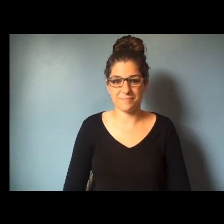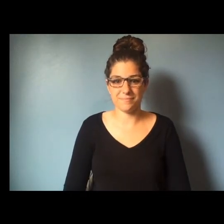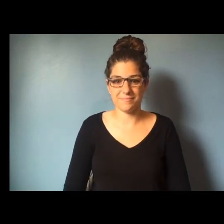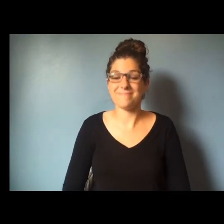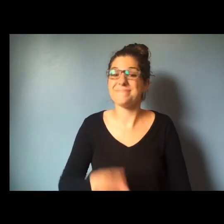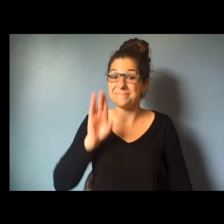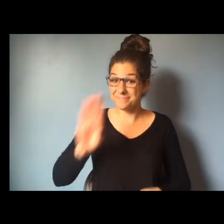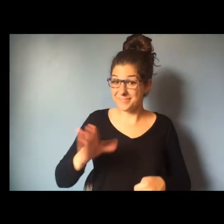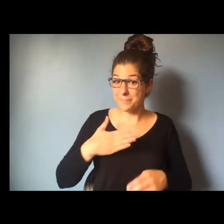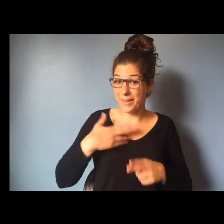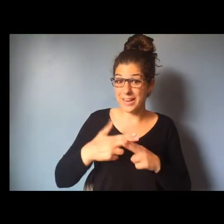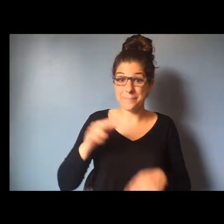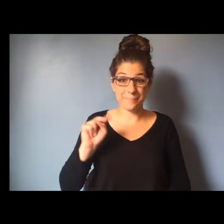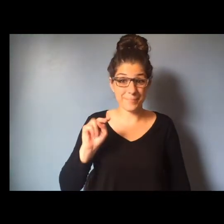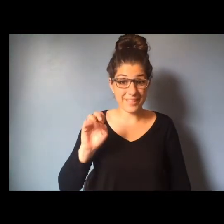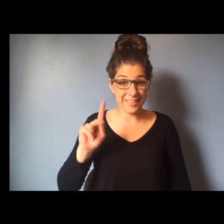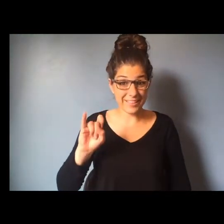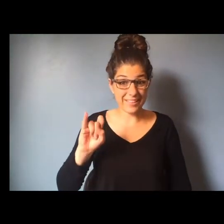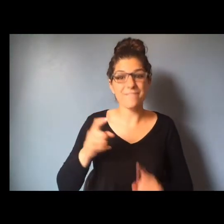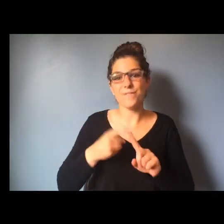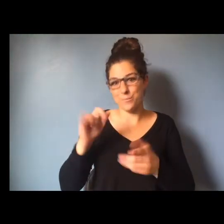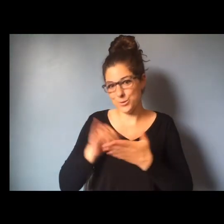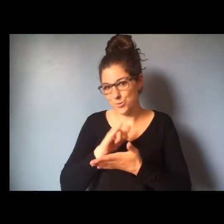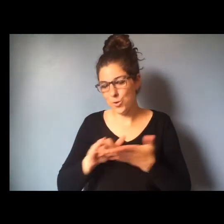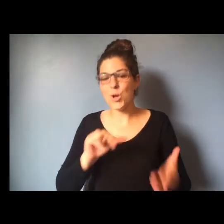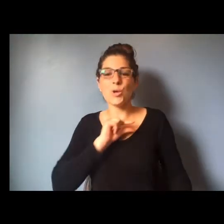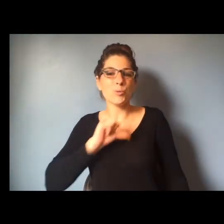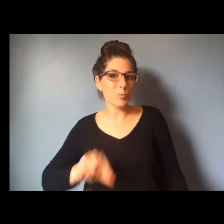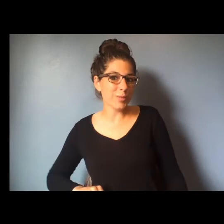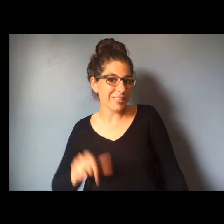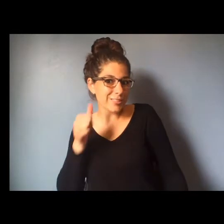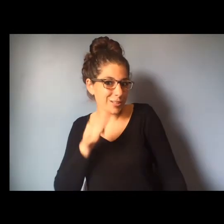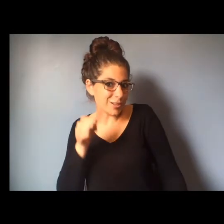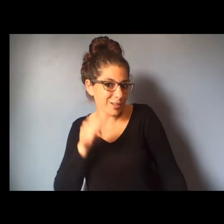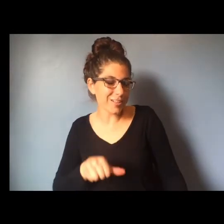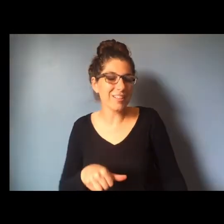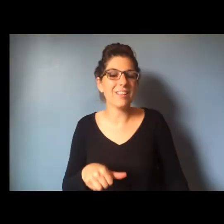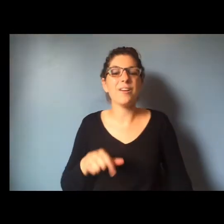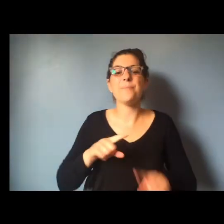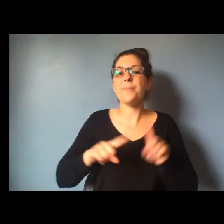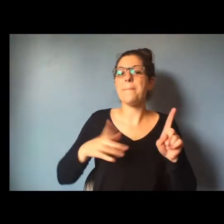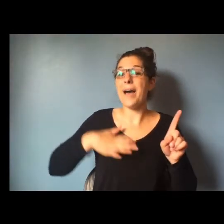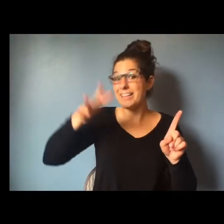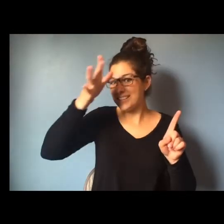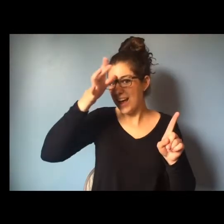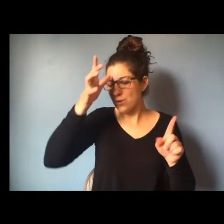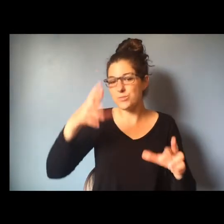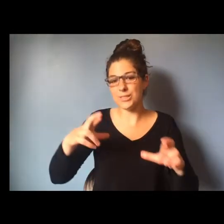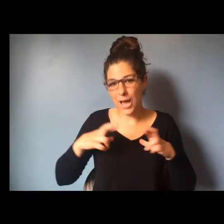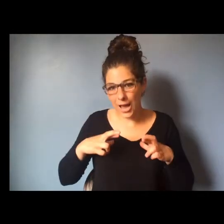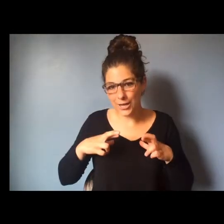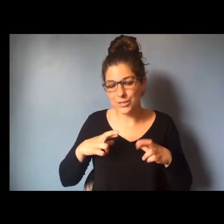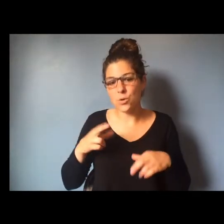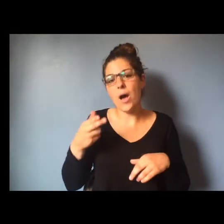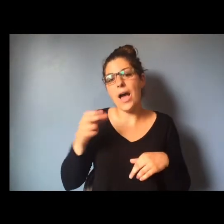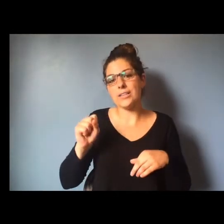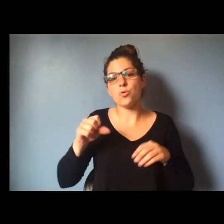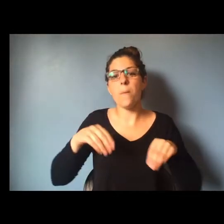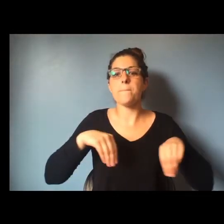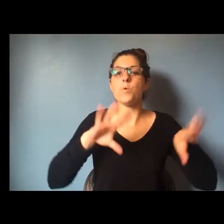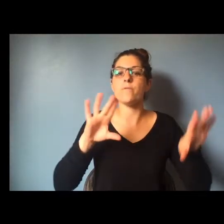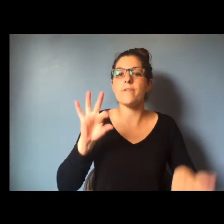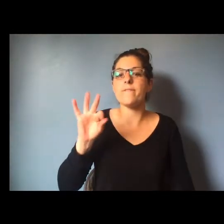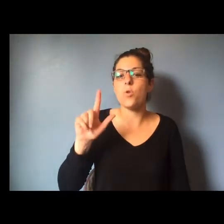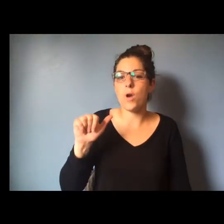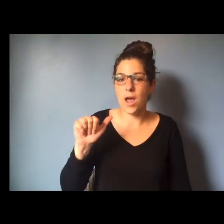So my name is Nikki Nieves. Originally, I'm from New York. I'm a Queens girl. But my dad retired, so high school, we moved down to